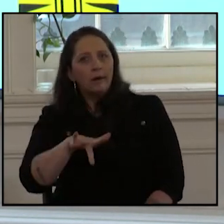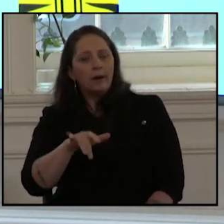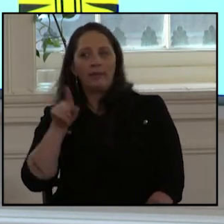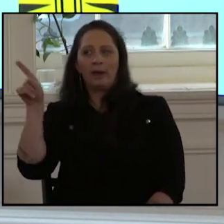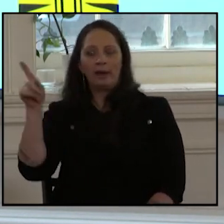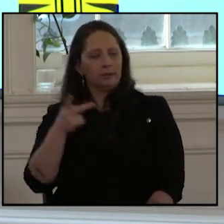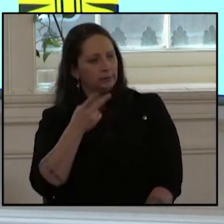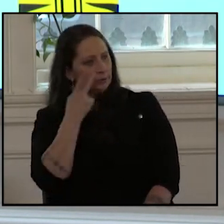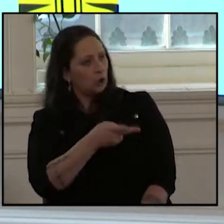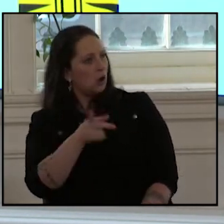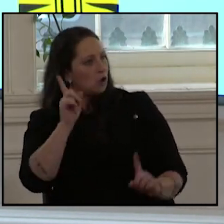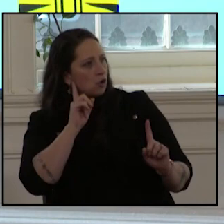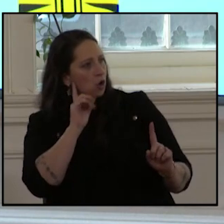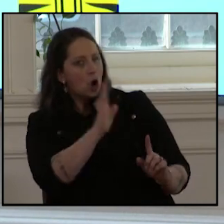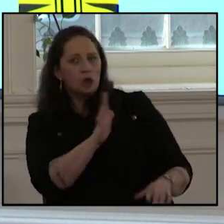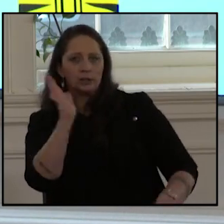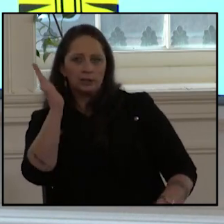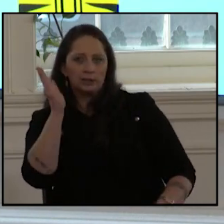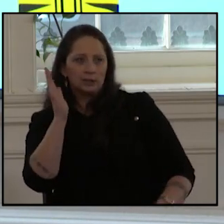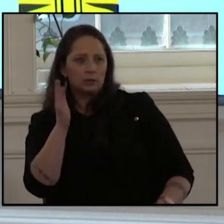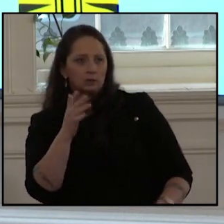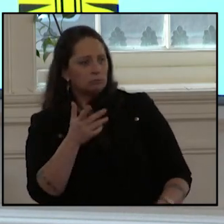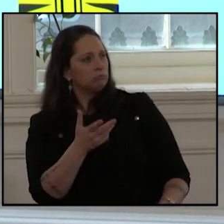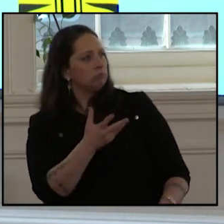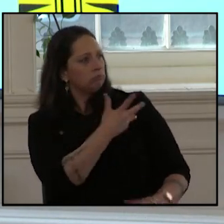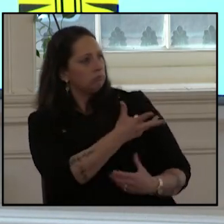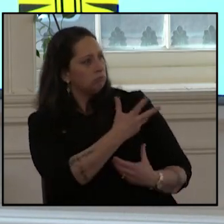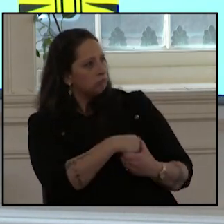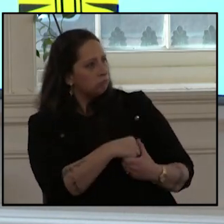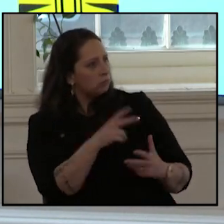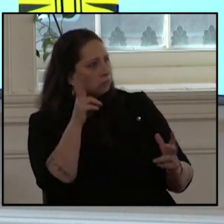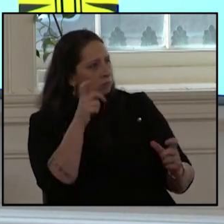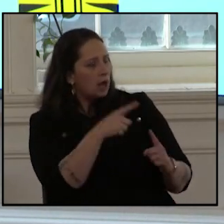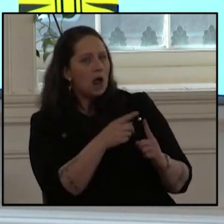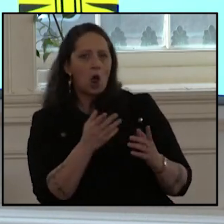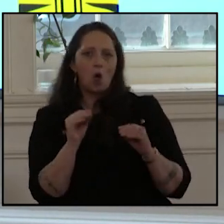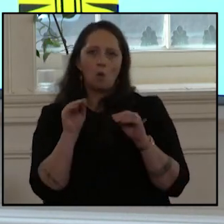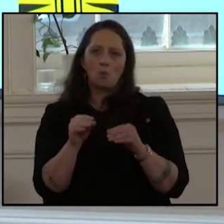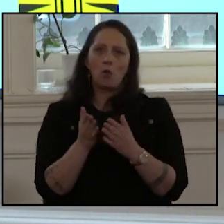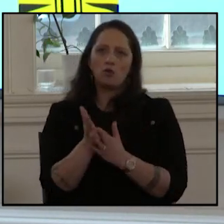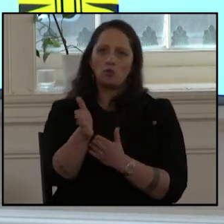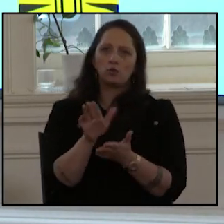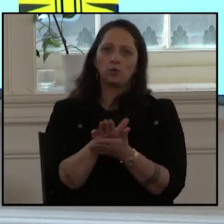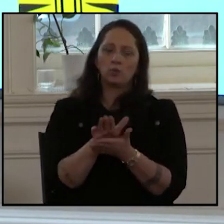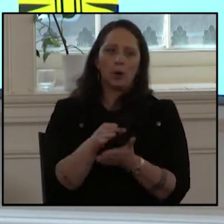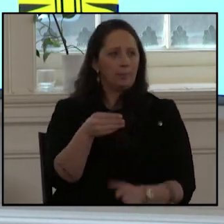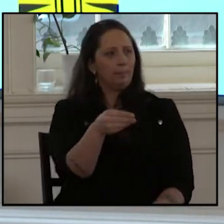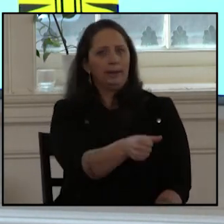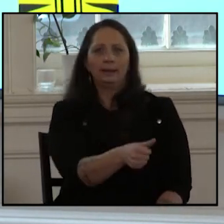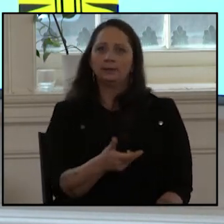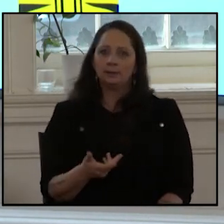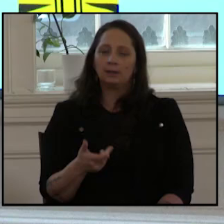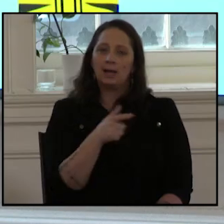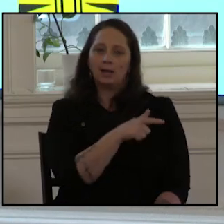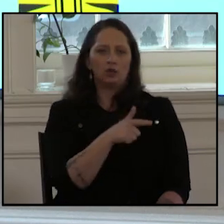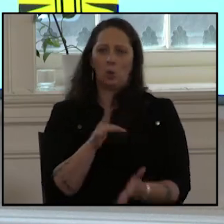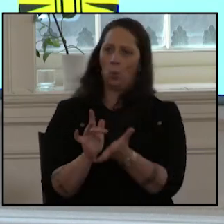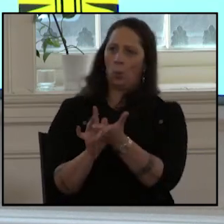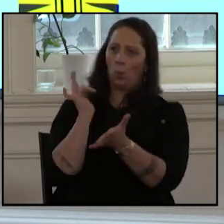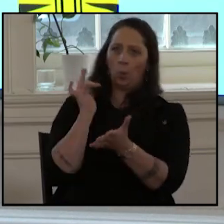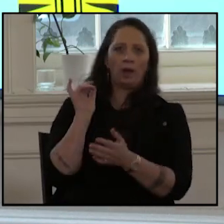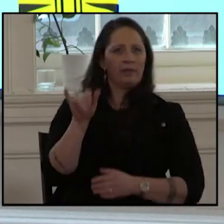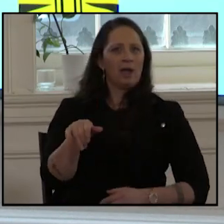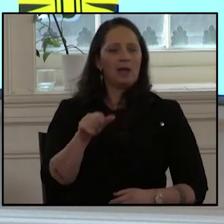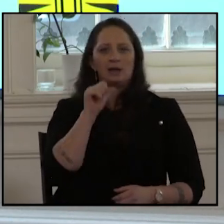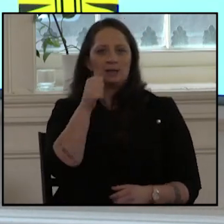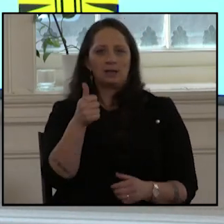that he did hear her and put her through school, and that she took full advantage of it